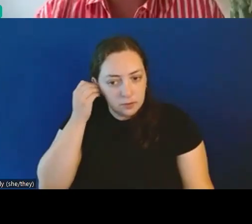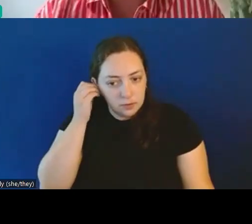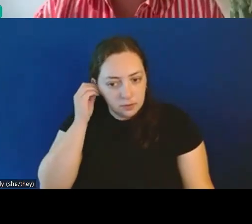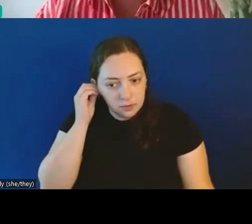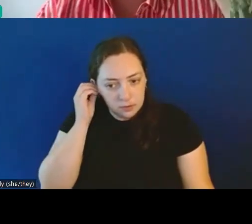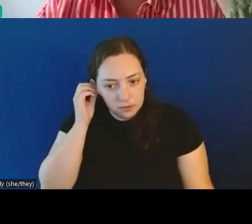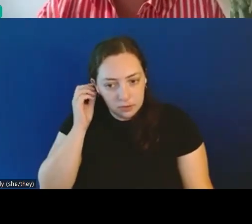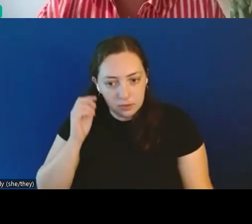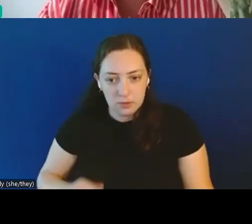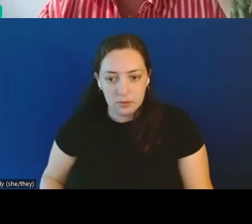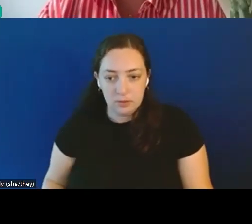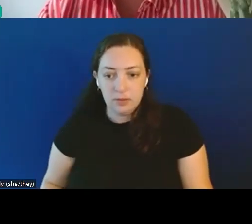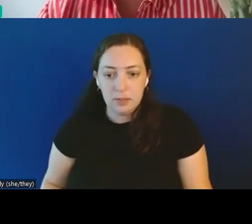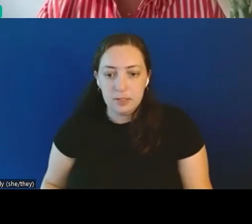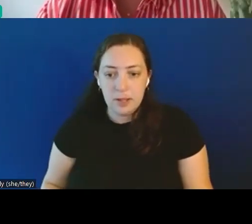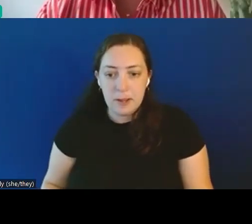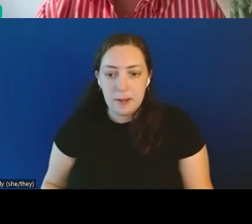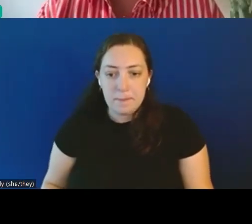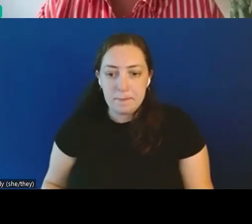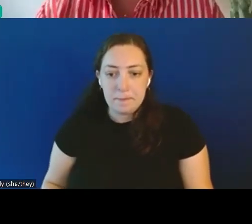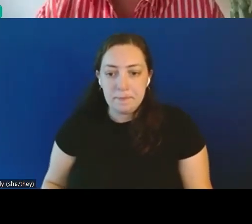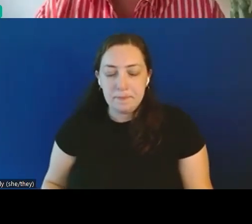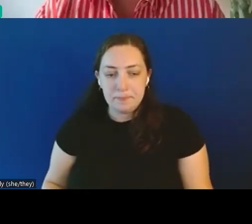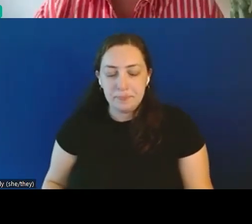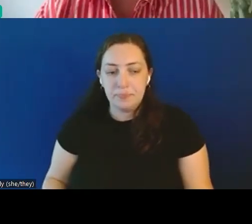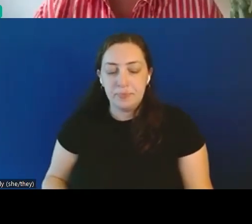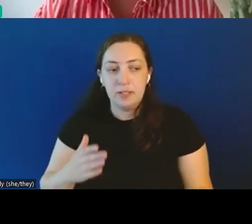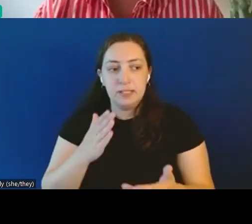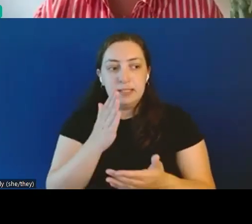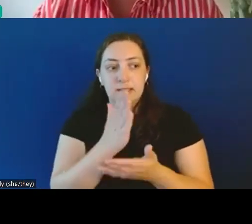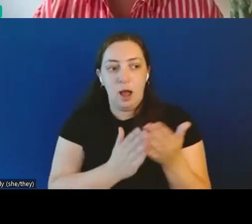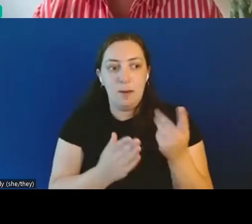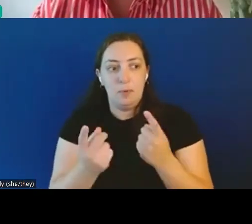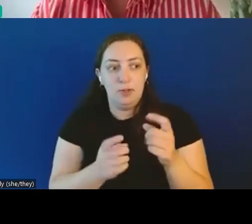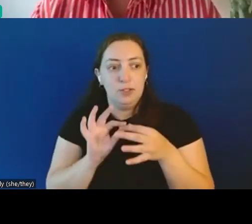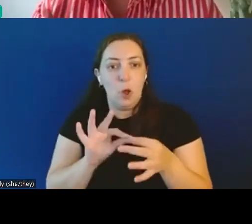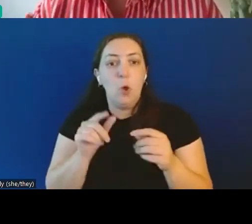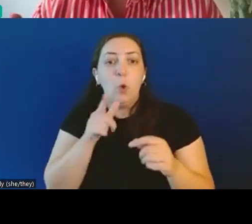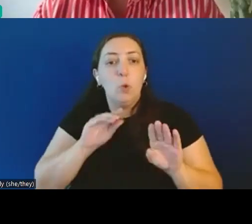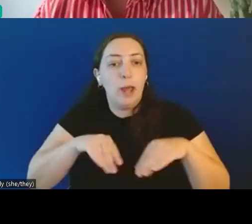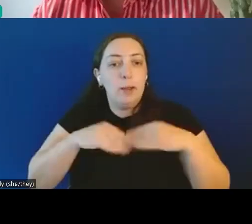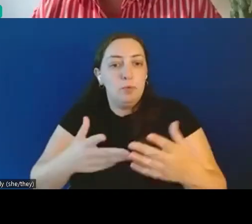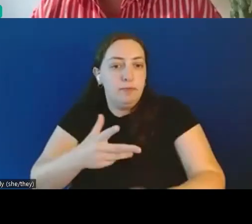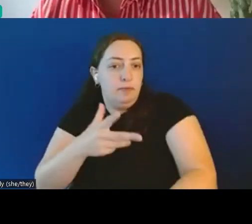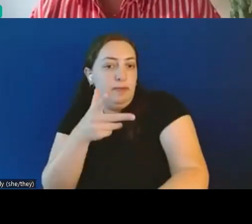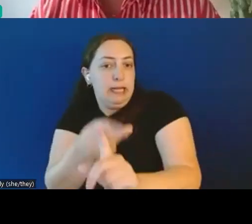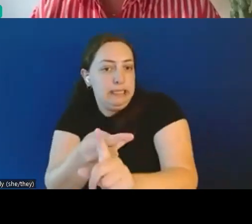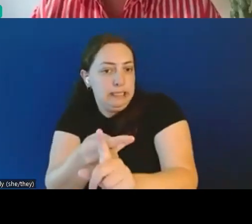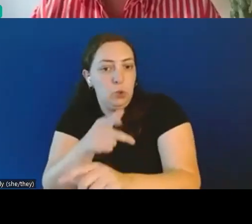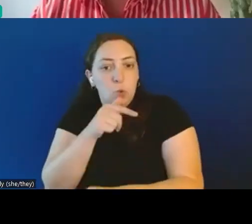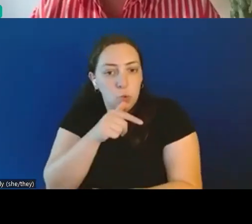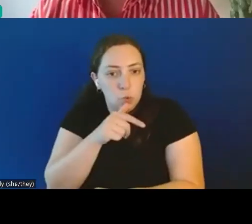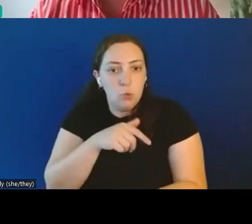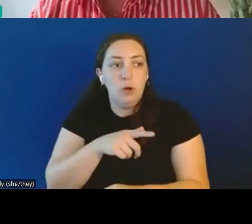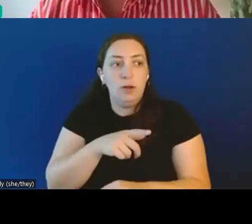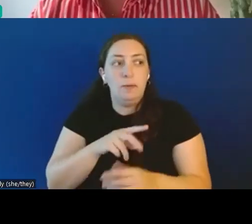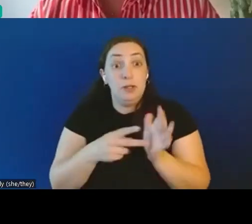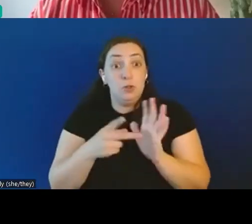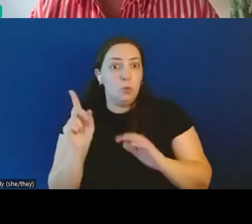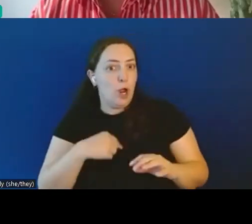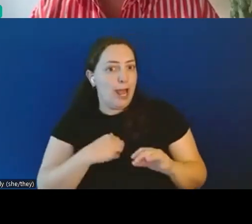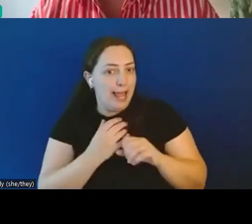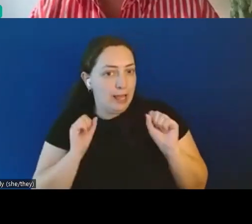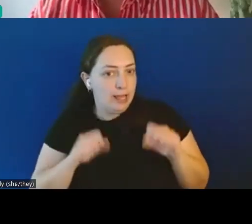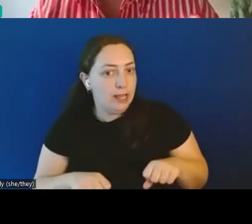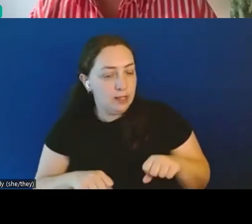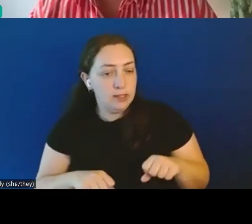time, several questions about who can give the vaccine and thus where can I get it. I think a lot of the news